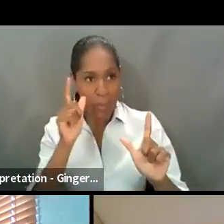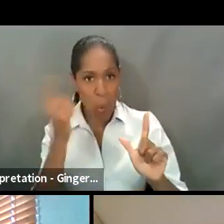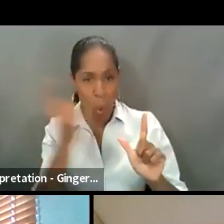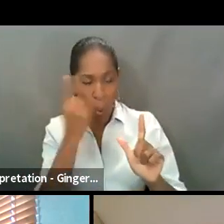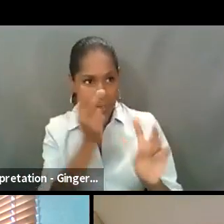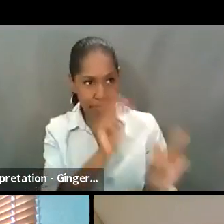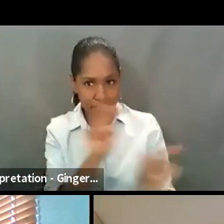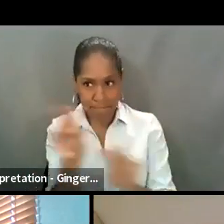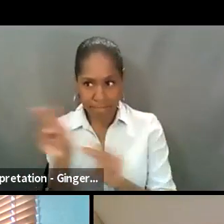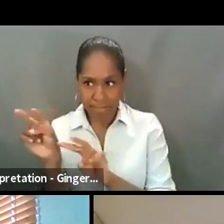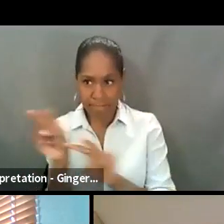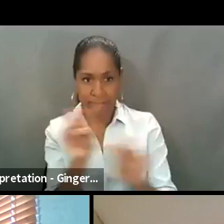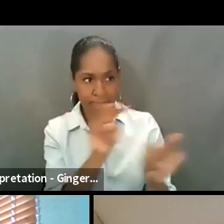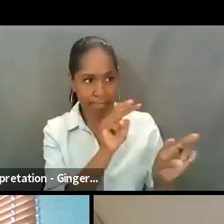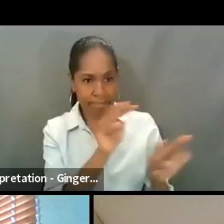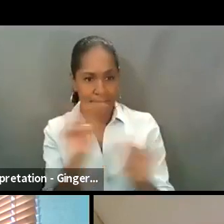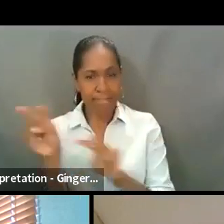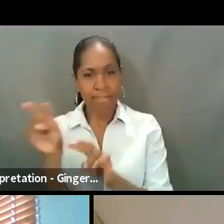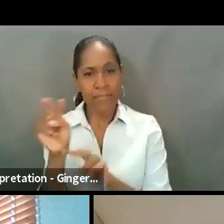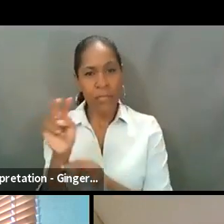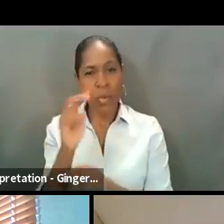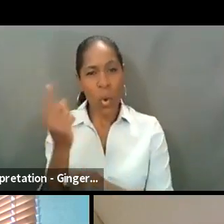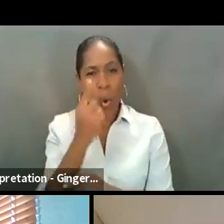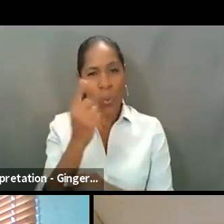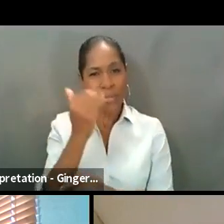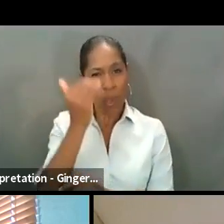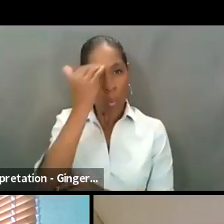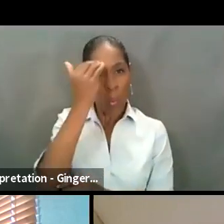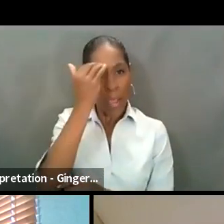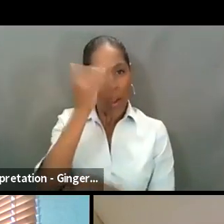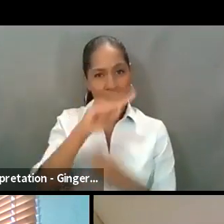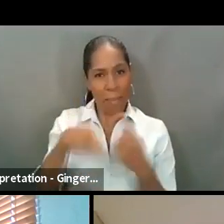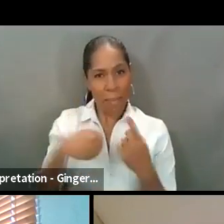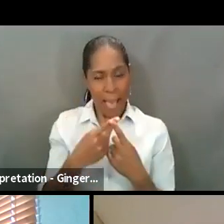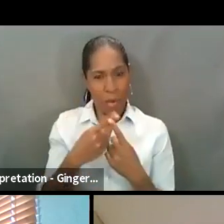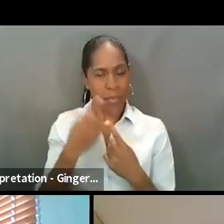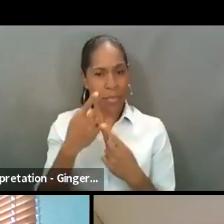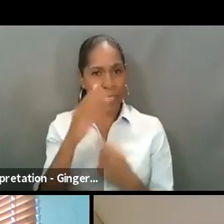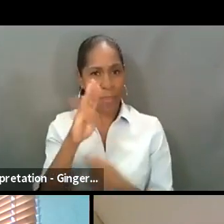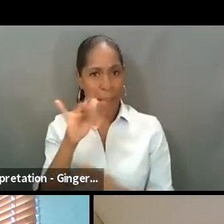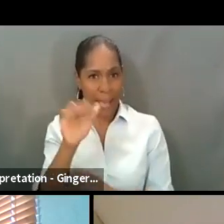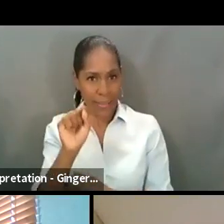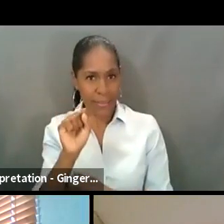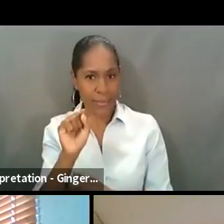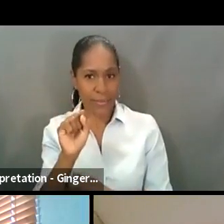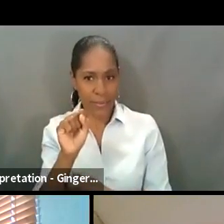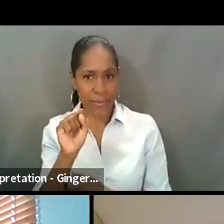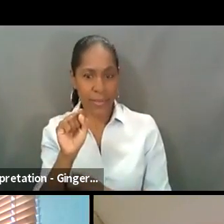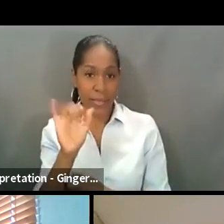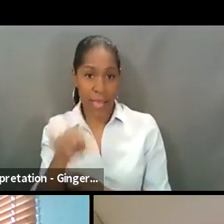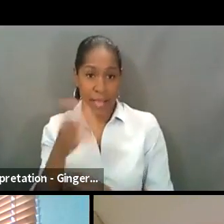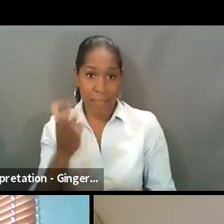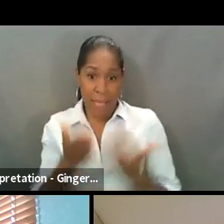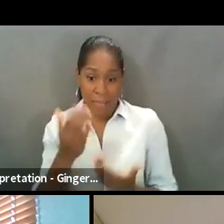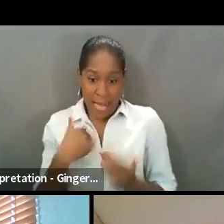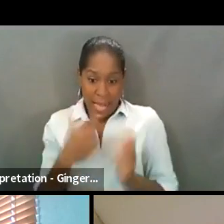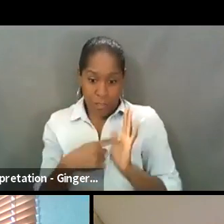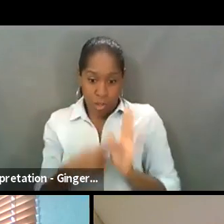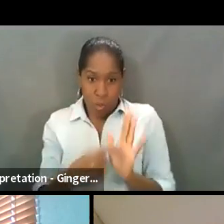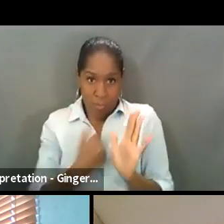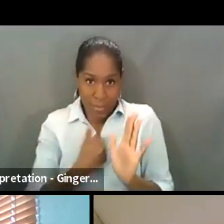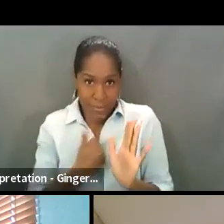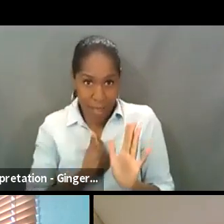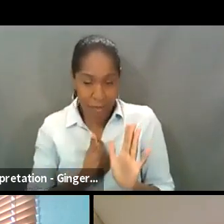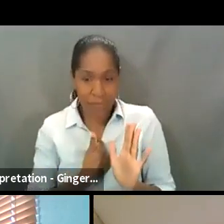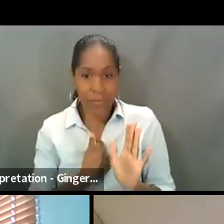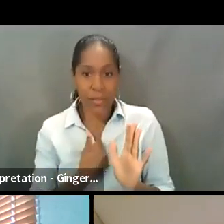of those implicit biases, that maybe I'm putting forth myself in the questions or